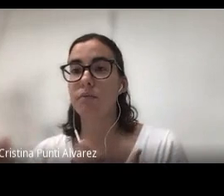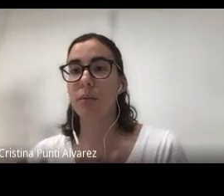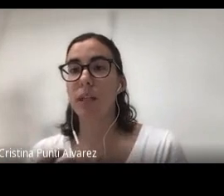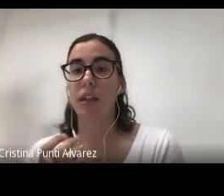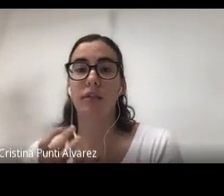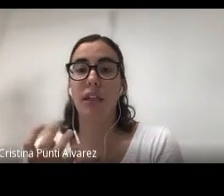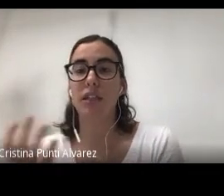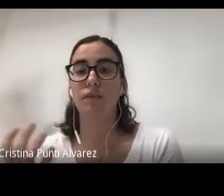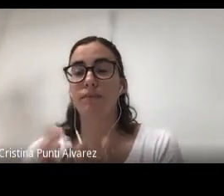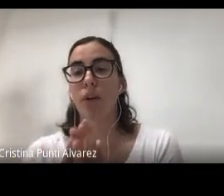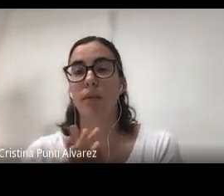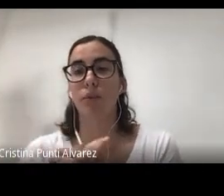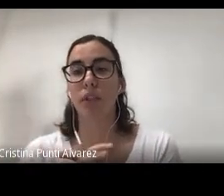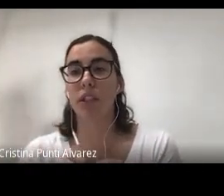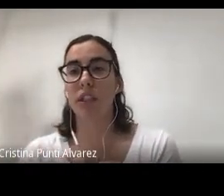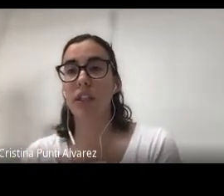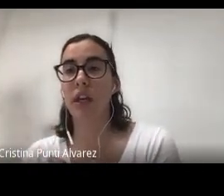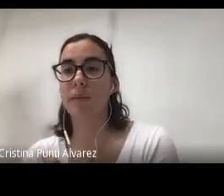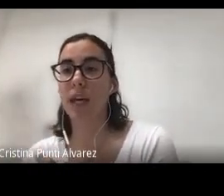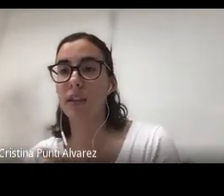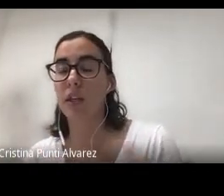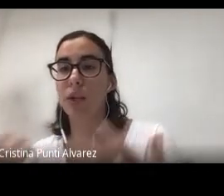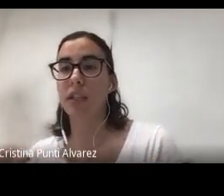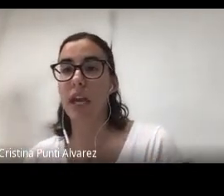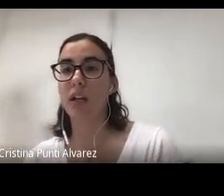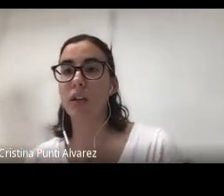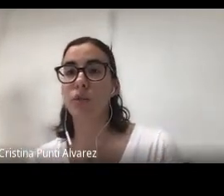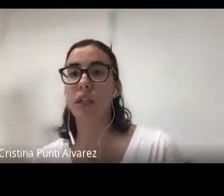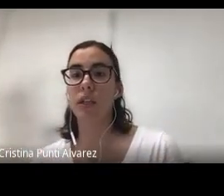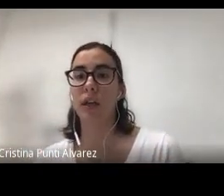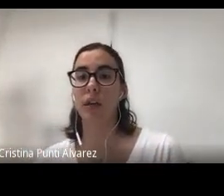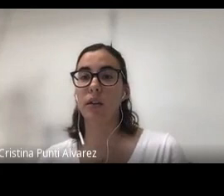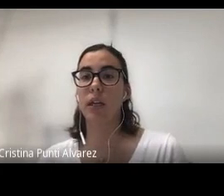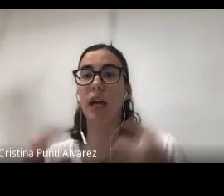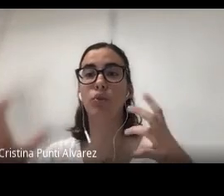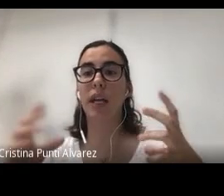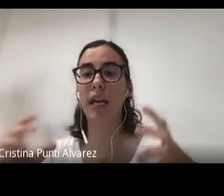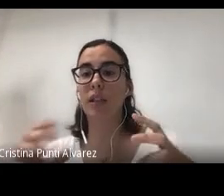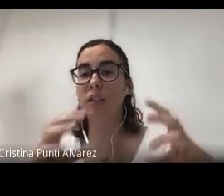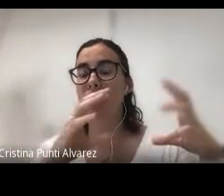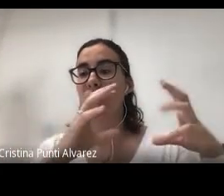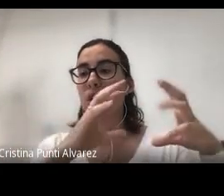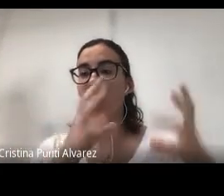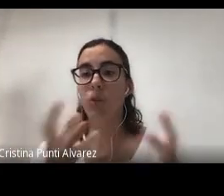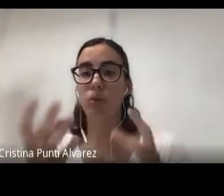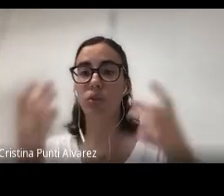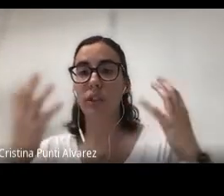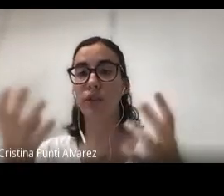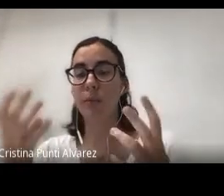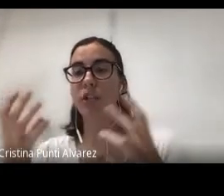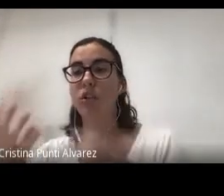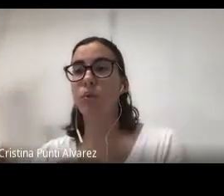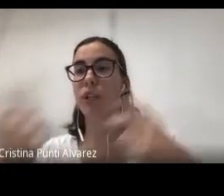First, maybe the easy problem that we see and that we can tackle would be how to align this